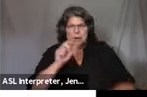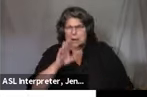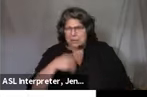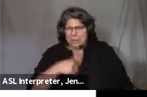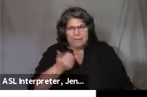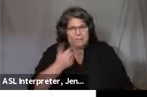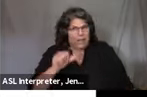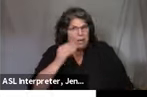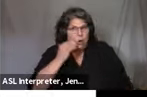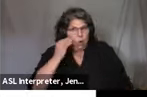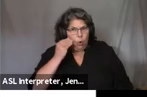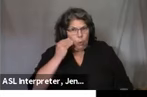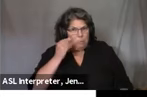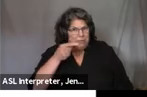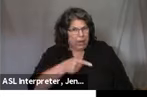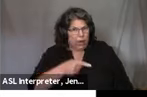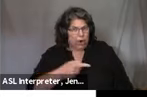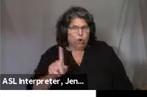housing